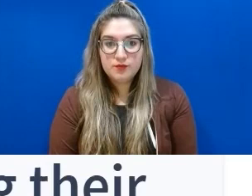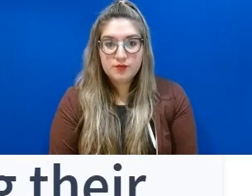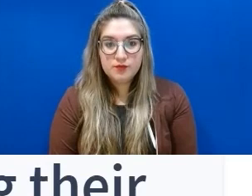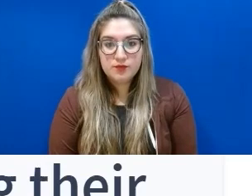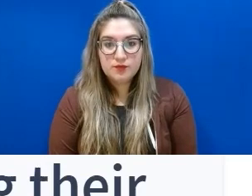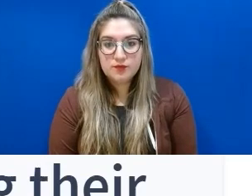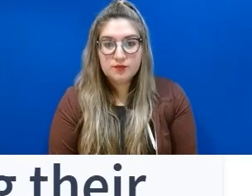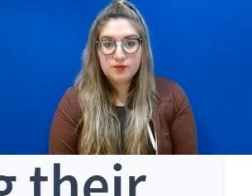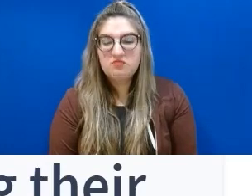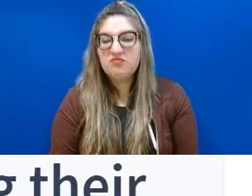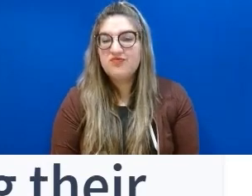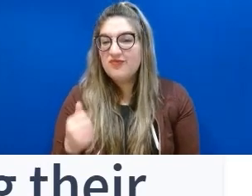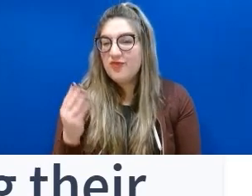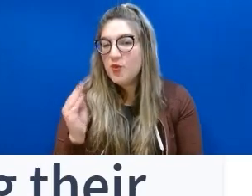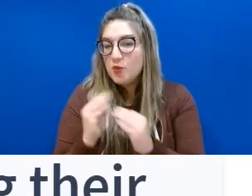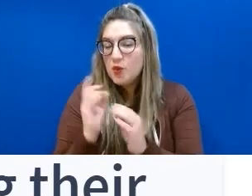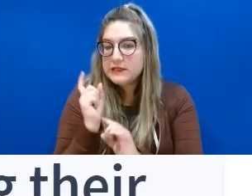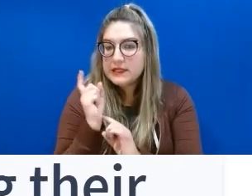Give it a couple more seconds.